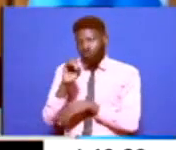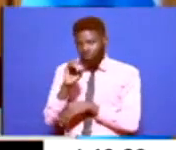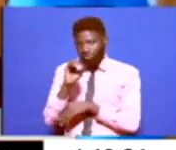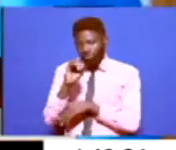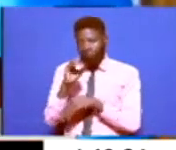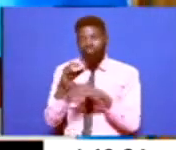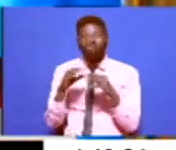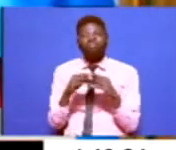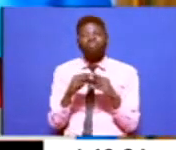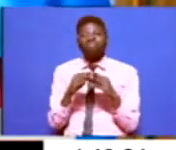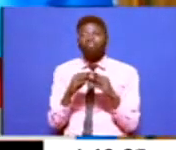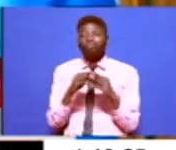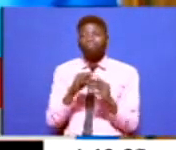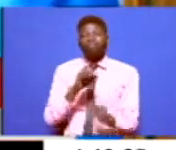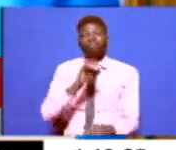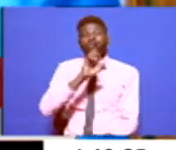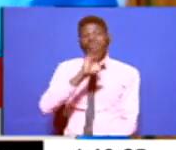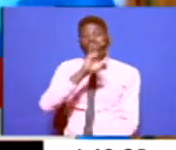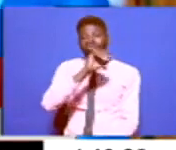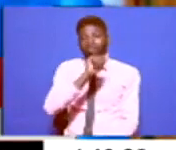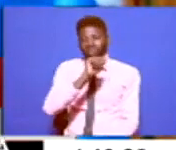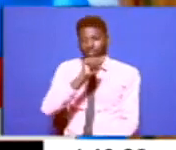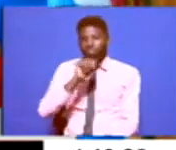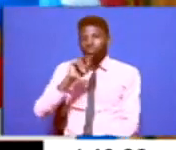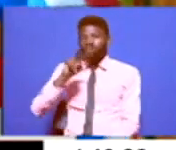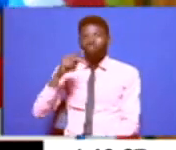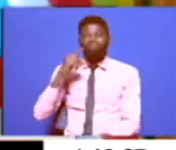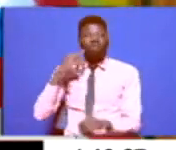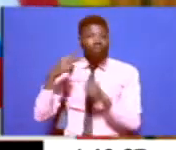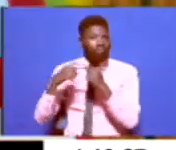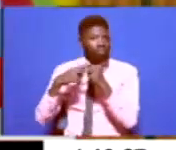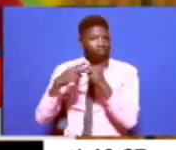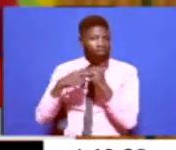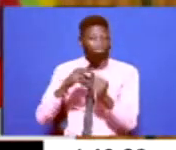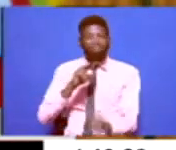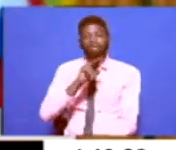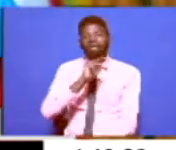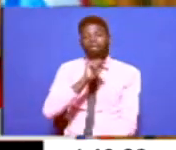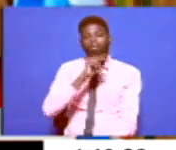1,950, Urea 2,700, NPK